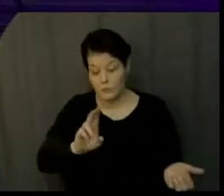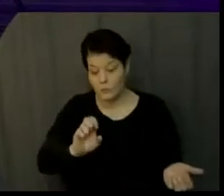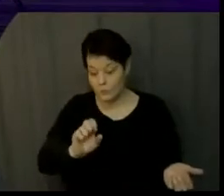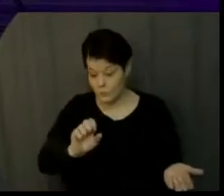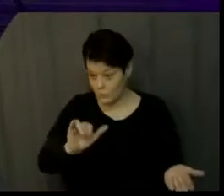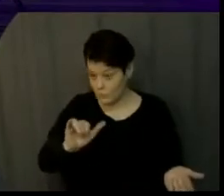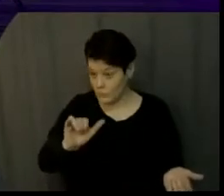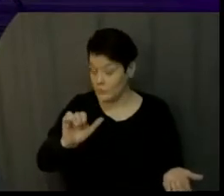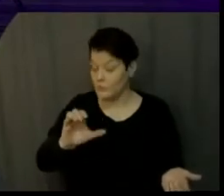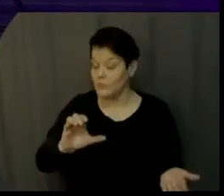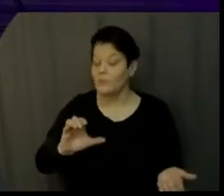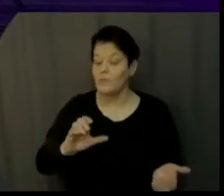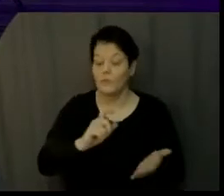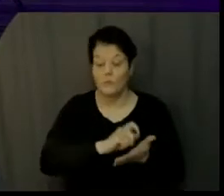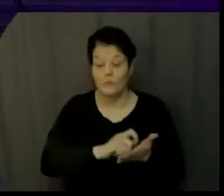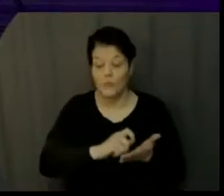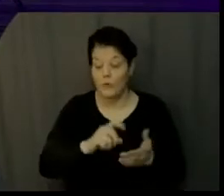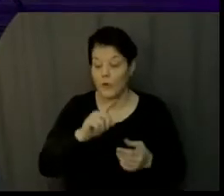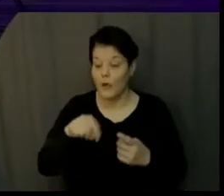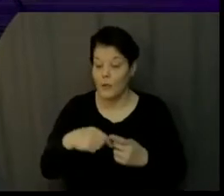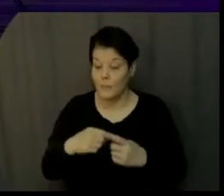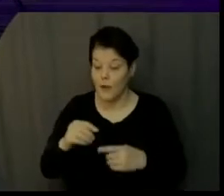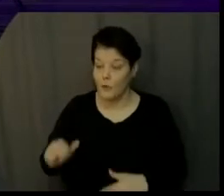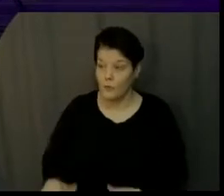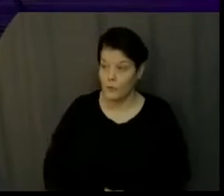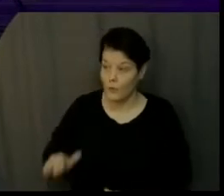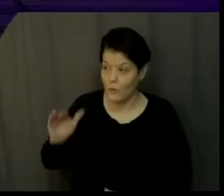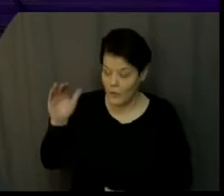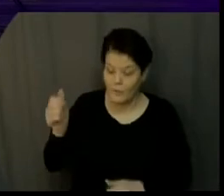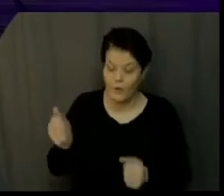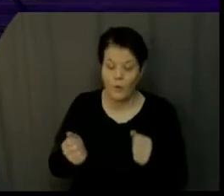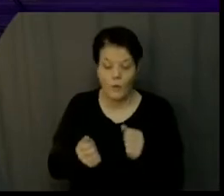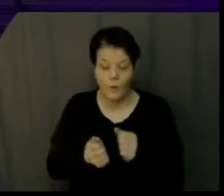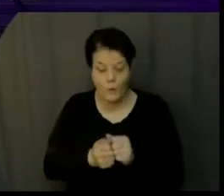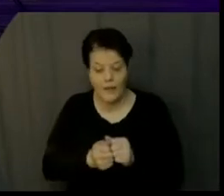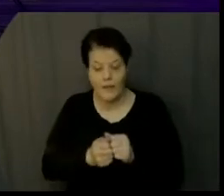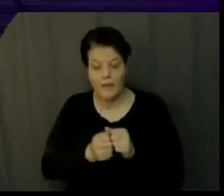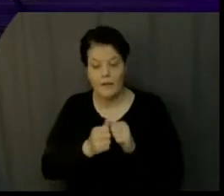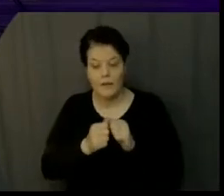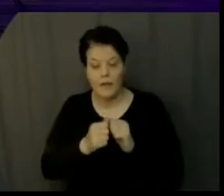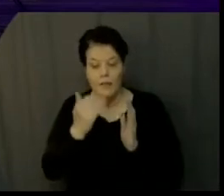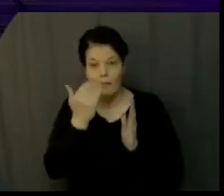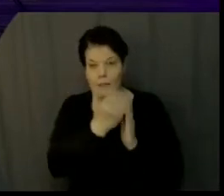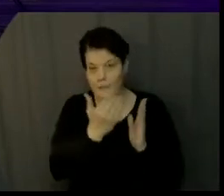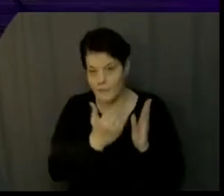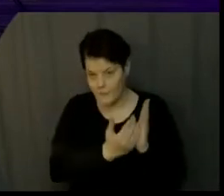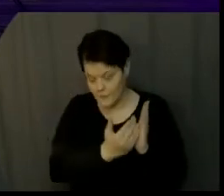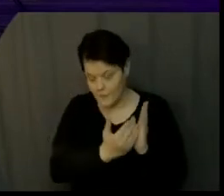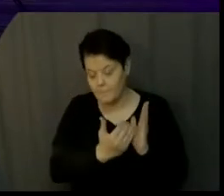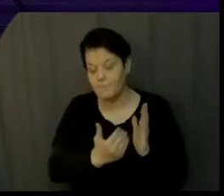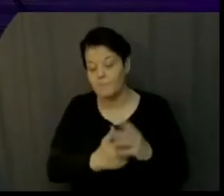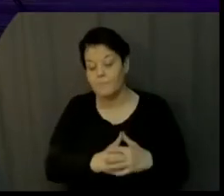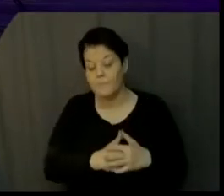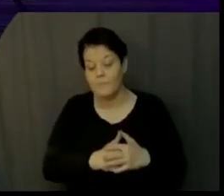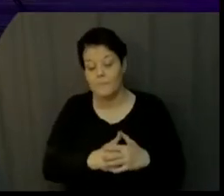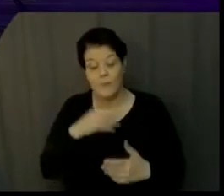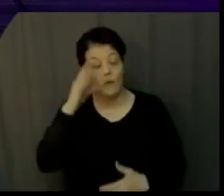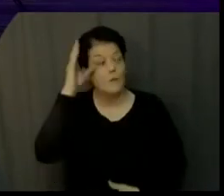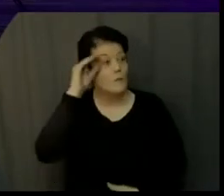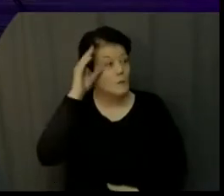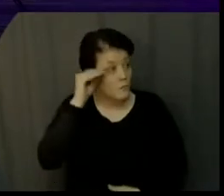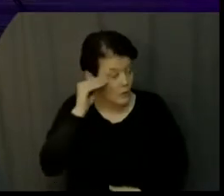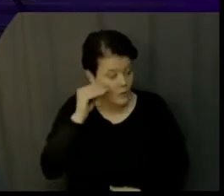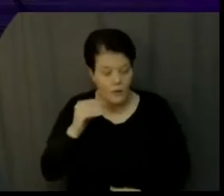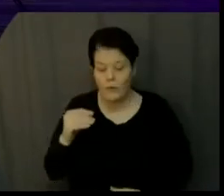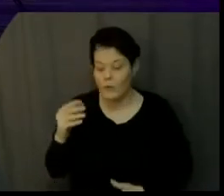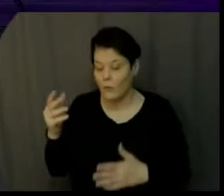football in particular, and he wanted to play football all the time, but his mom said, no, you can't just do sports, and so